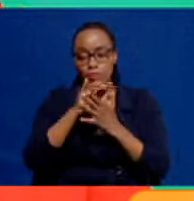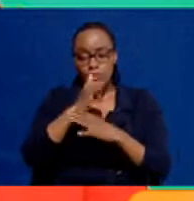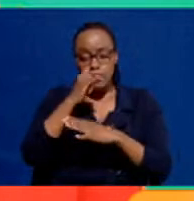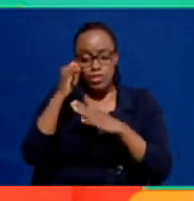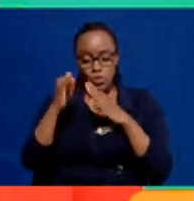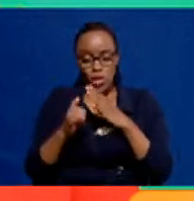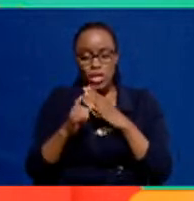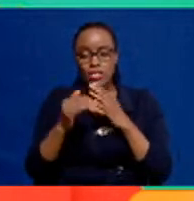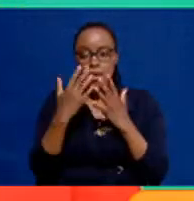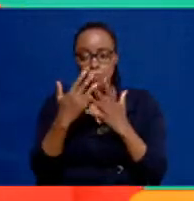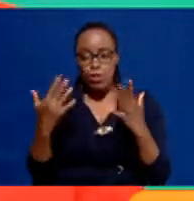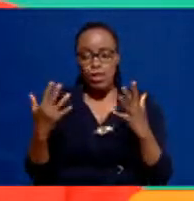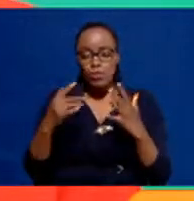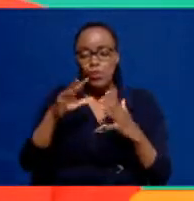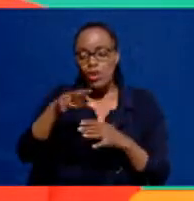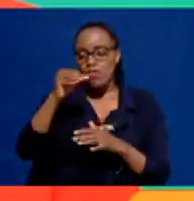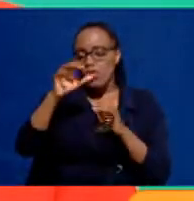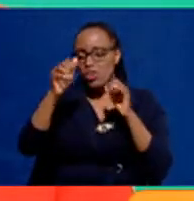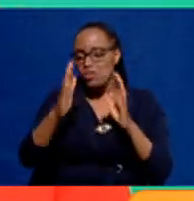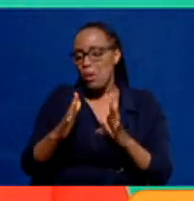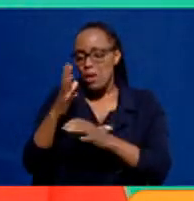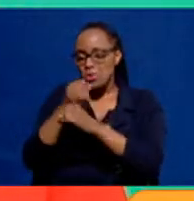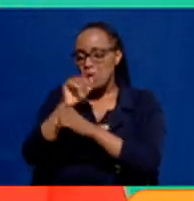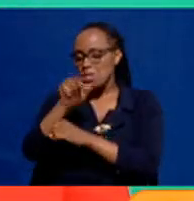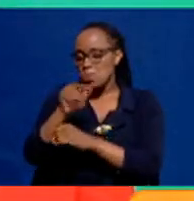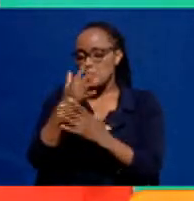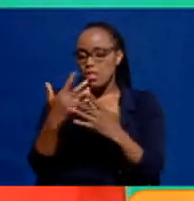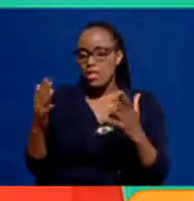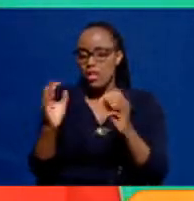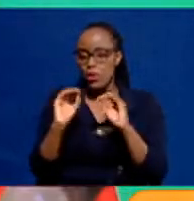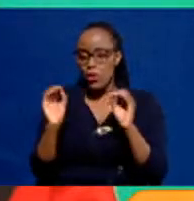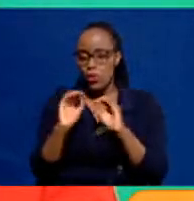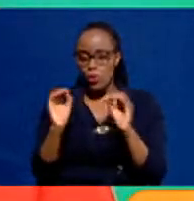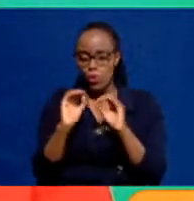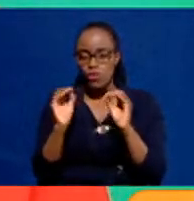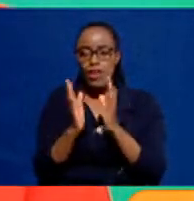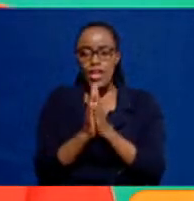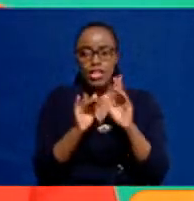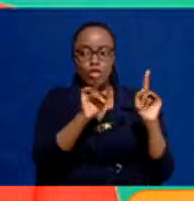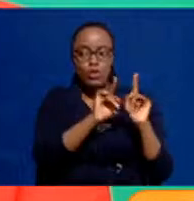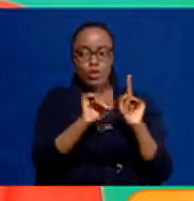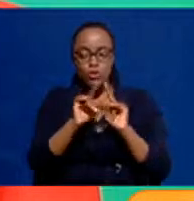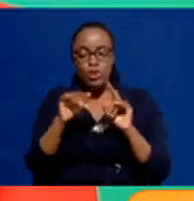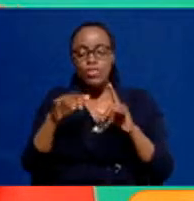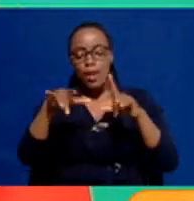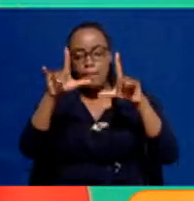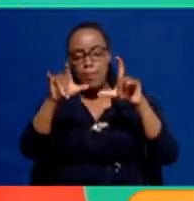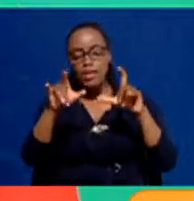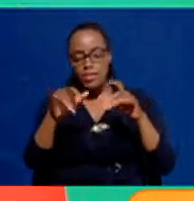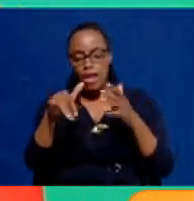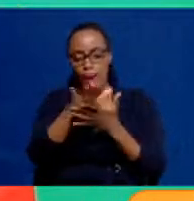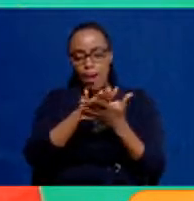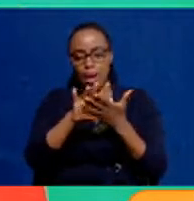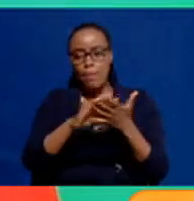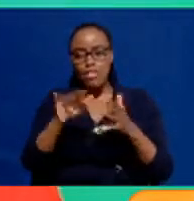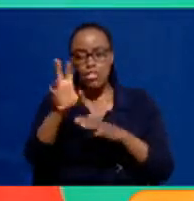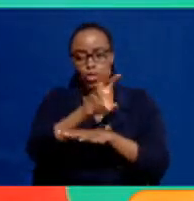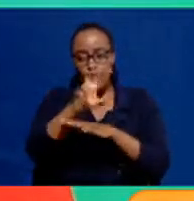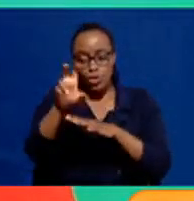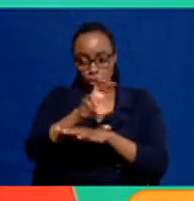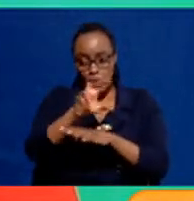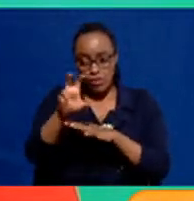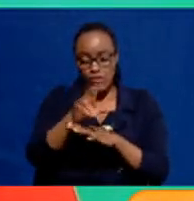we found that farmers were not really trusting of this product. So after bringing in the picture-based monitoring angle to